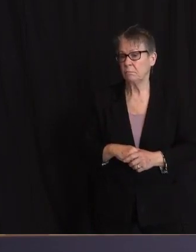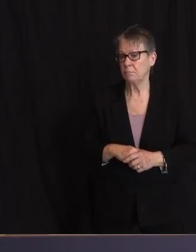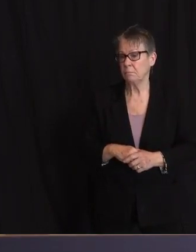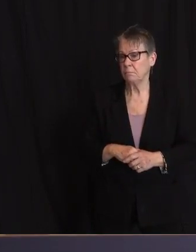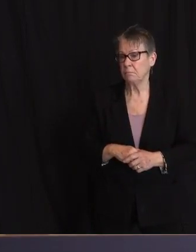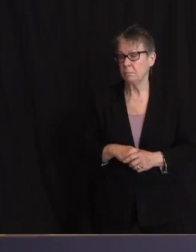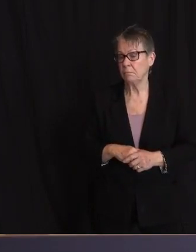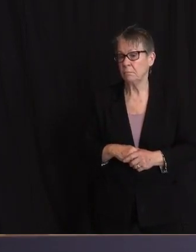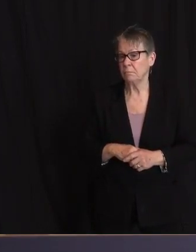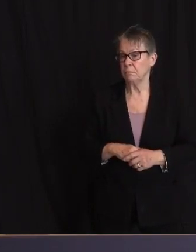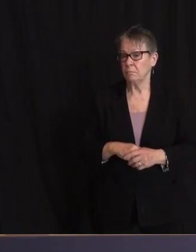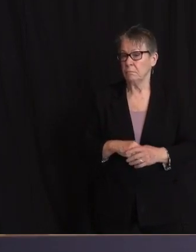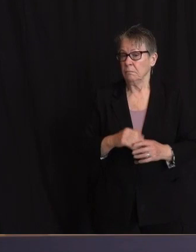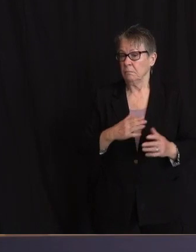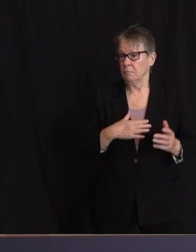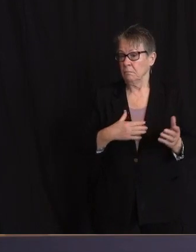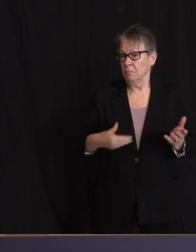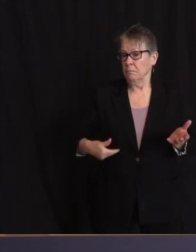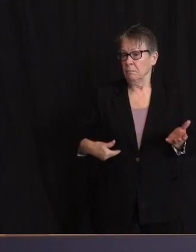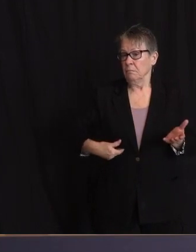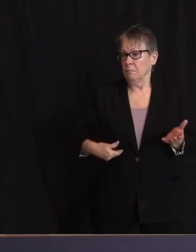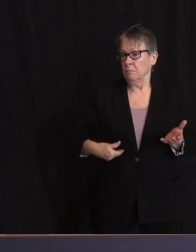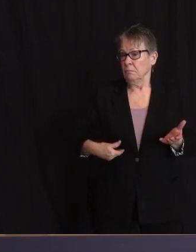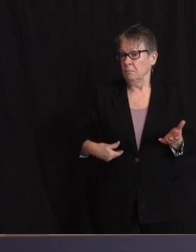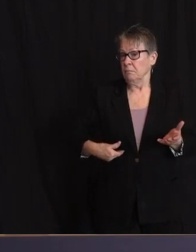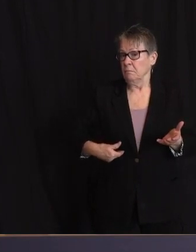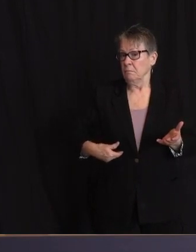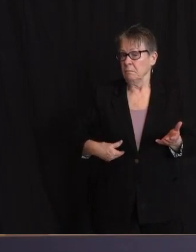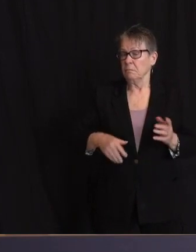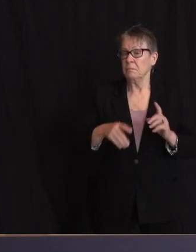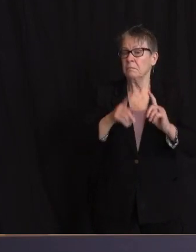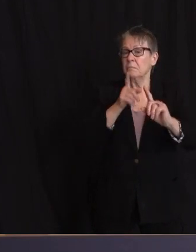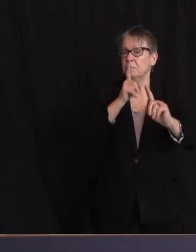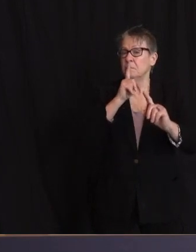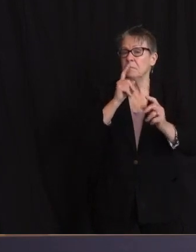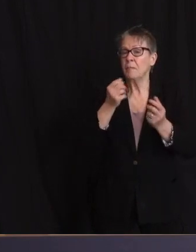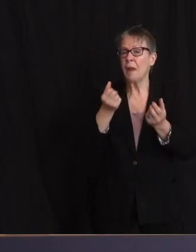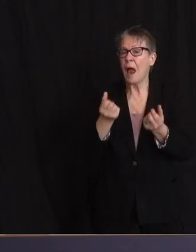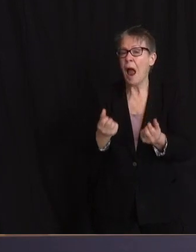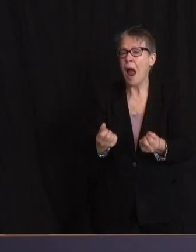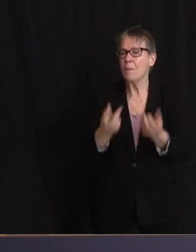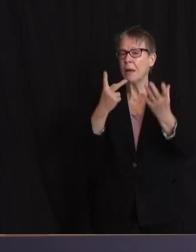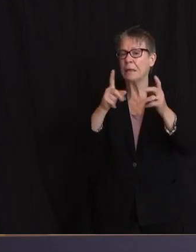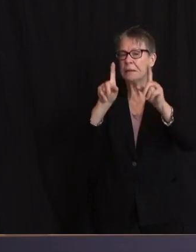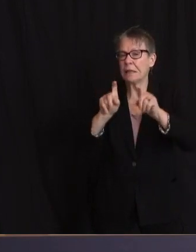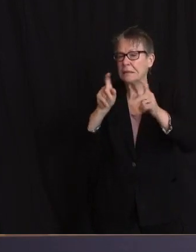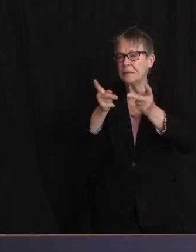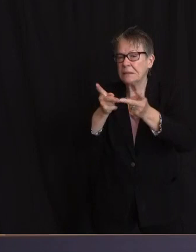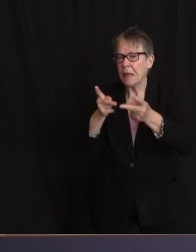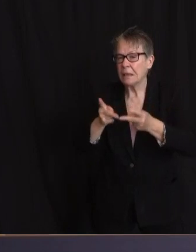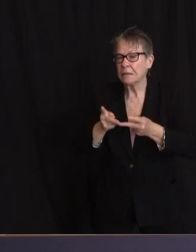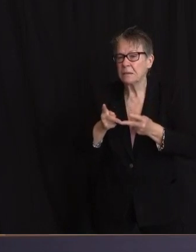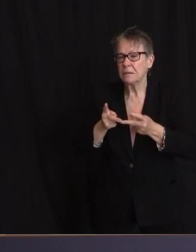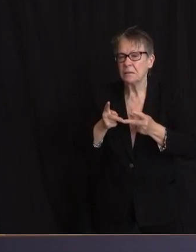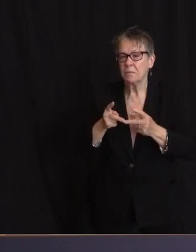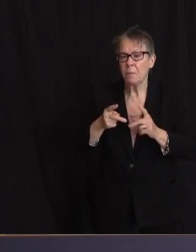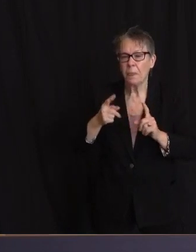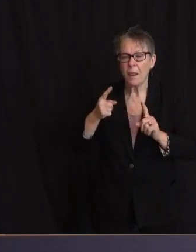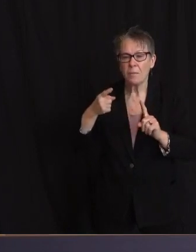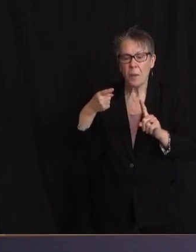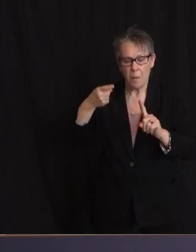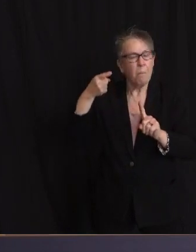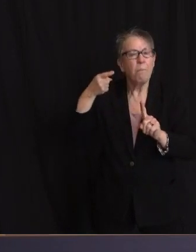sites as much as it is number of tests and how quickly. I think there's three or four pieces of the